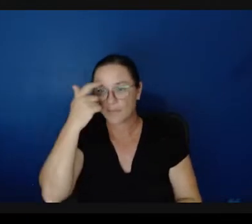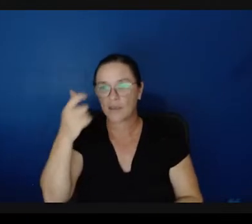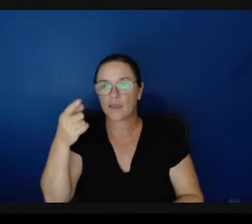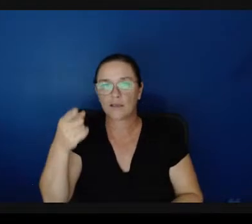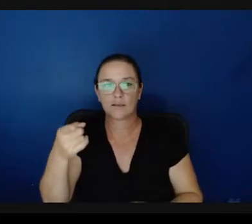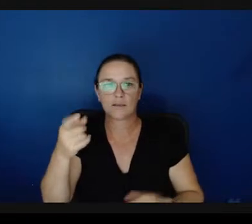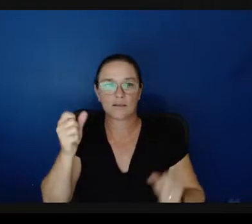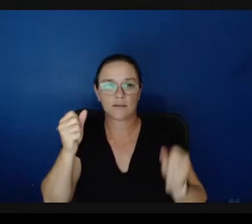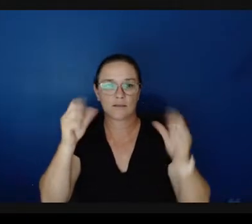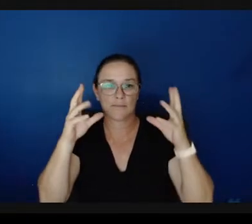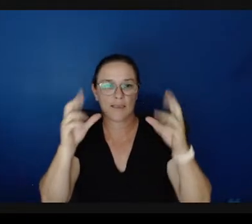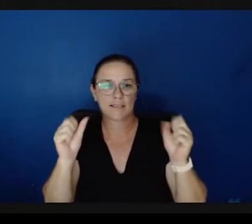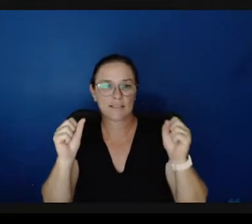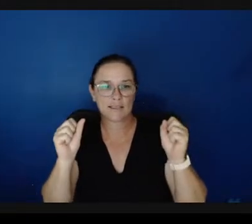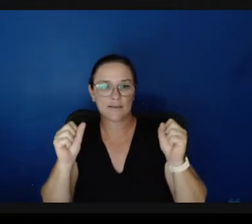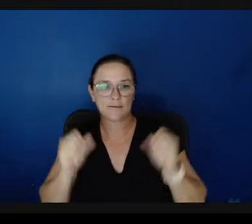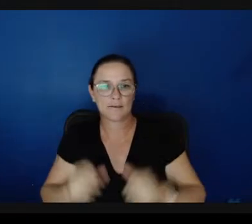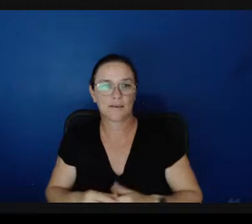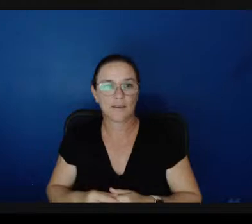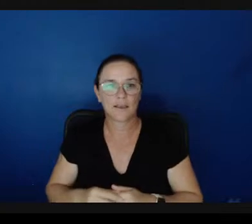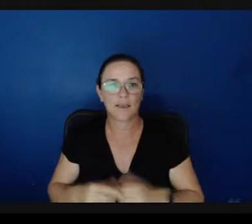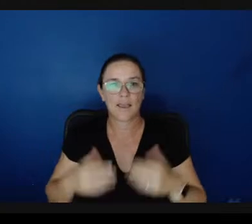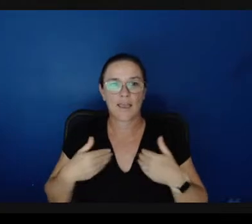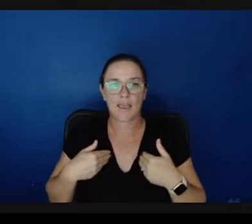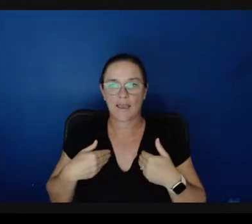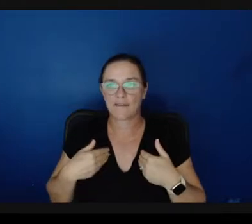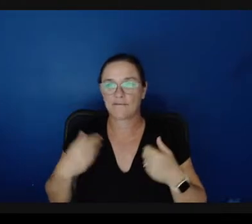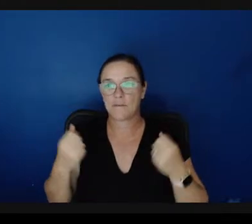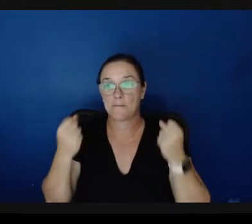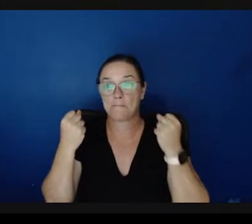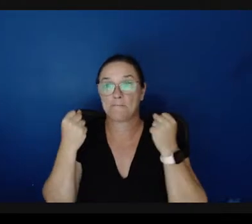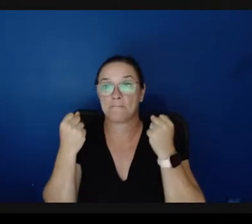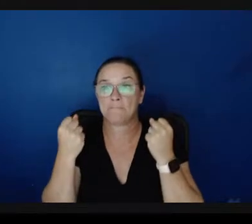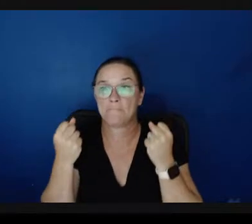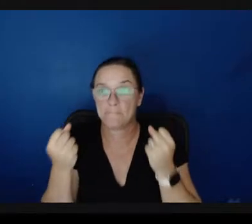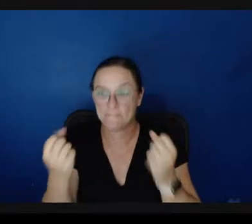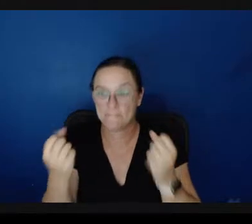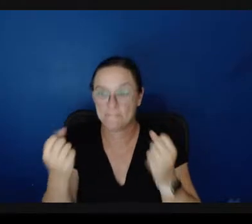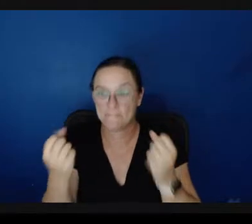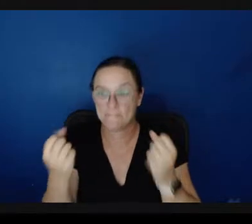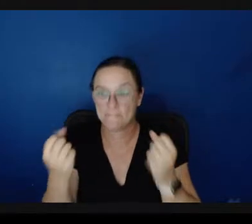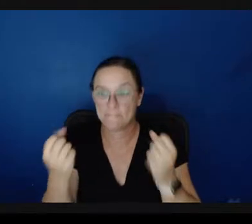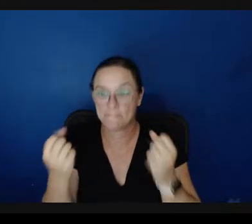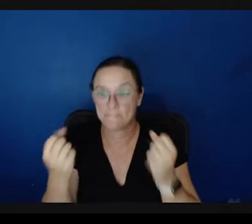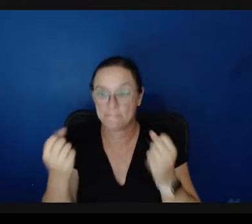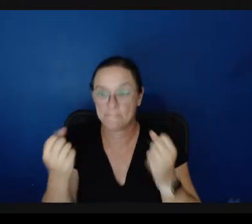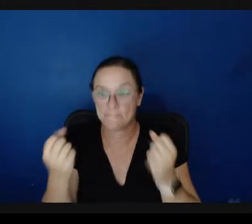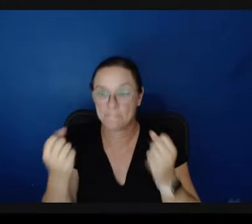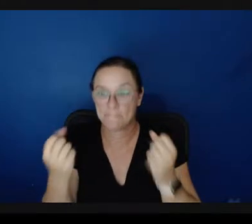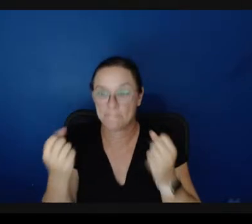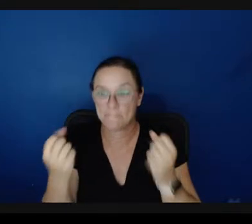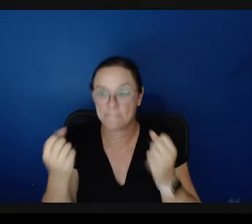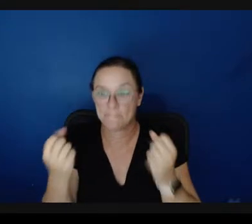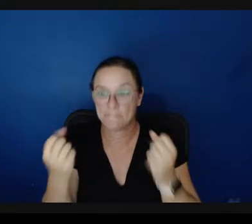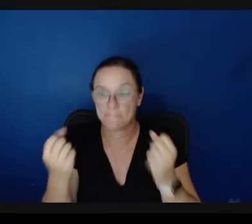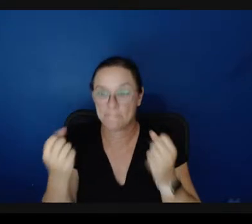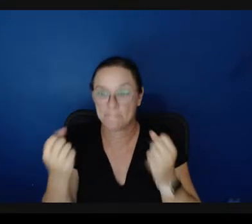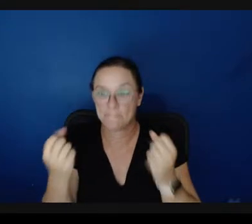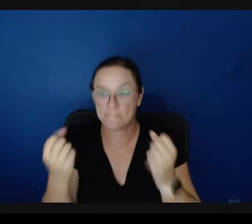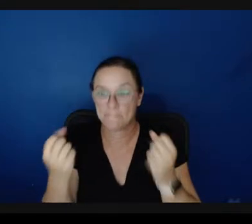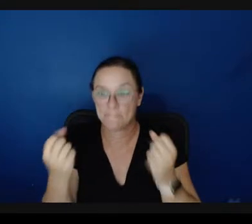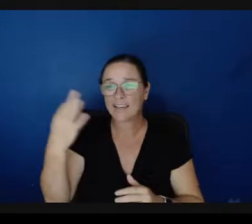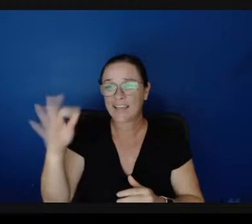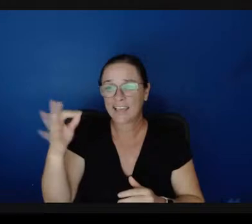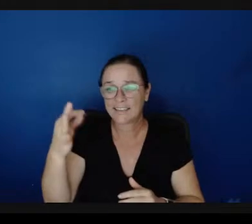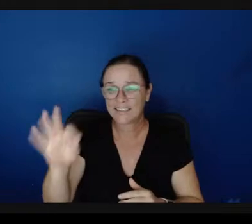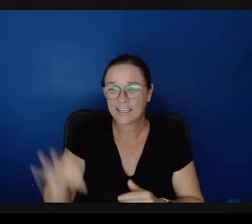amazing. There are a lot of different speakers, 19 different speakers,